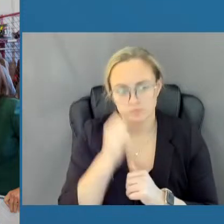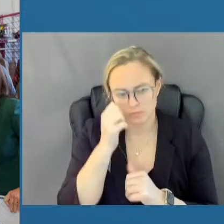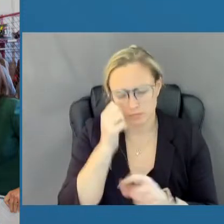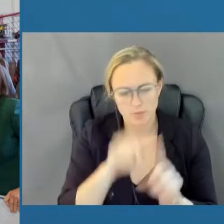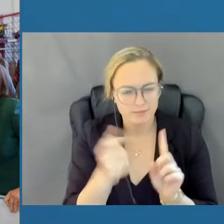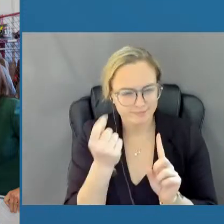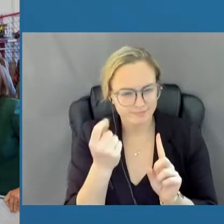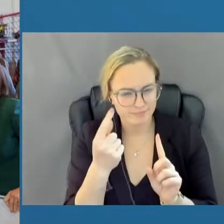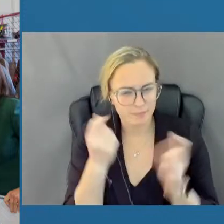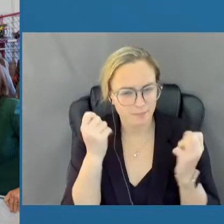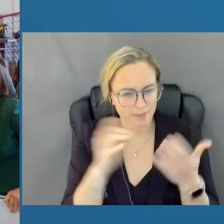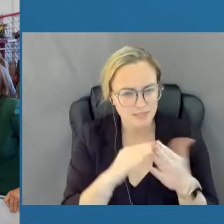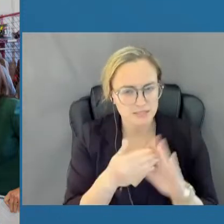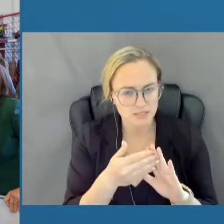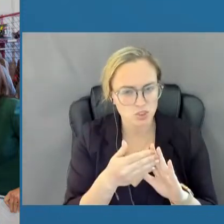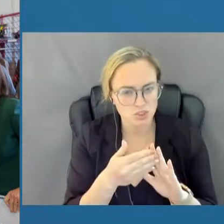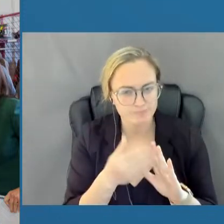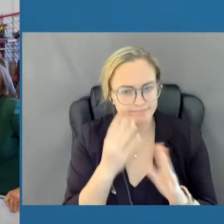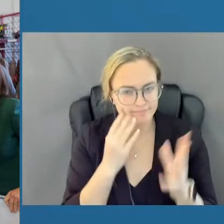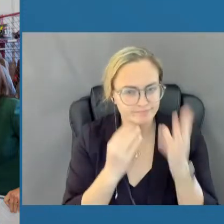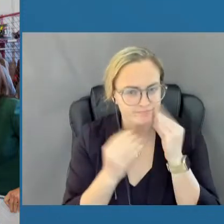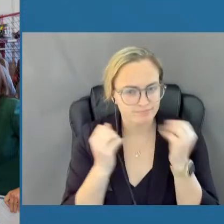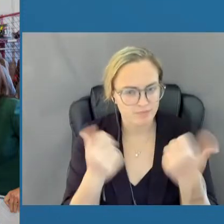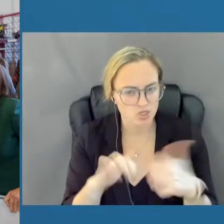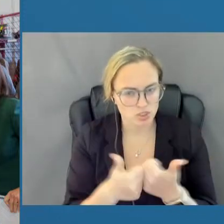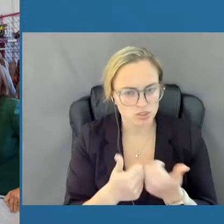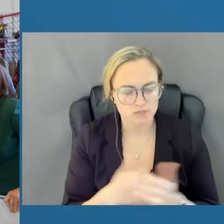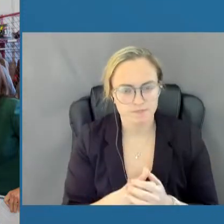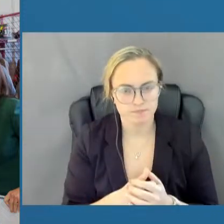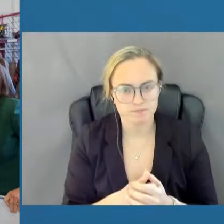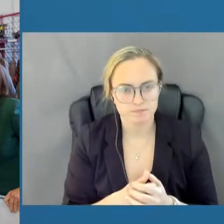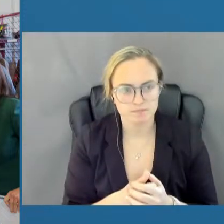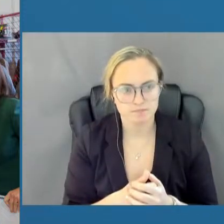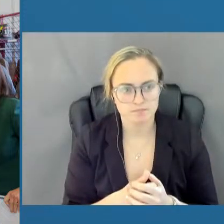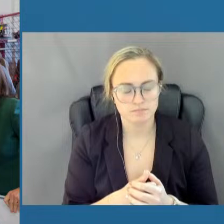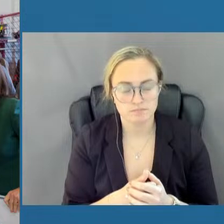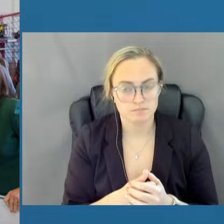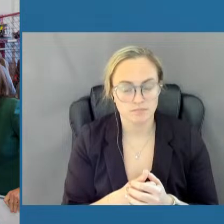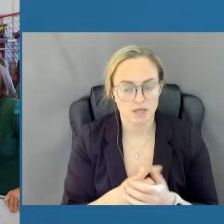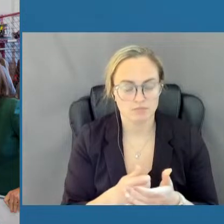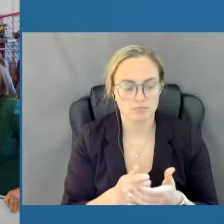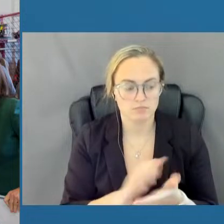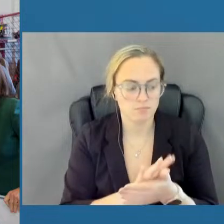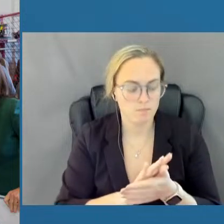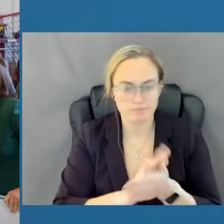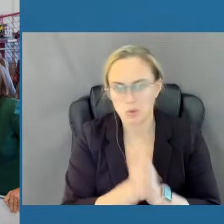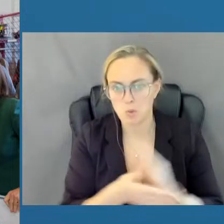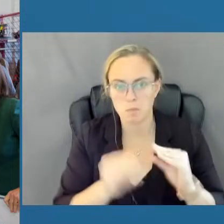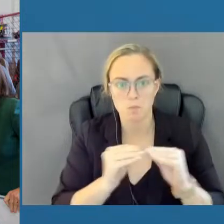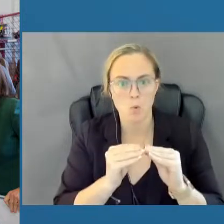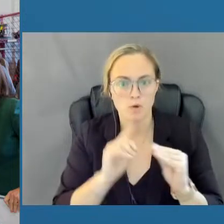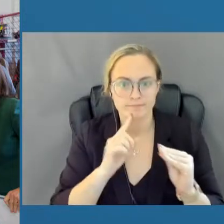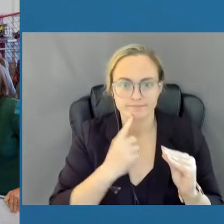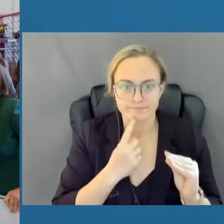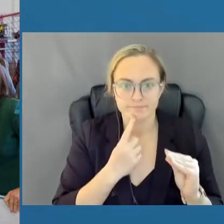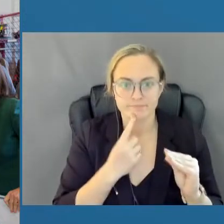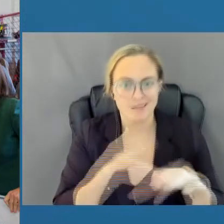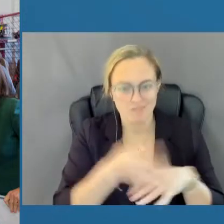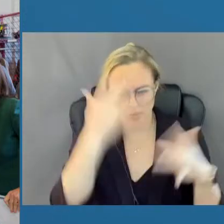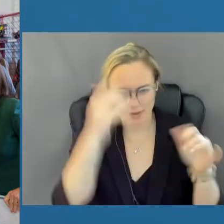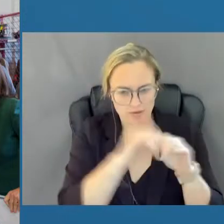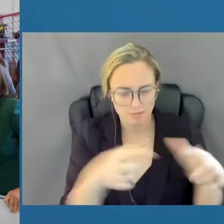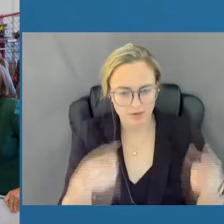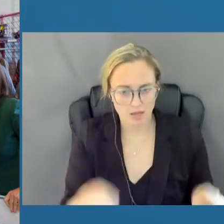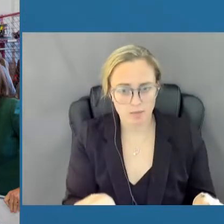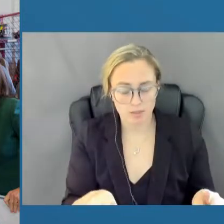cities, Albany faces significant challenges that were only magnified by the pandemic. I see these challenges firsthand